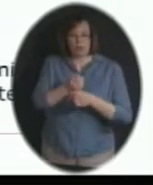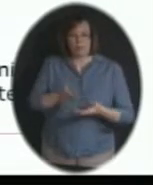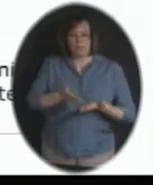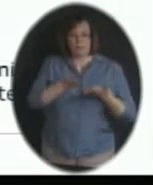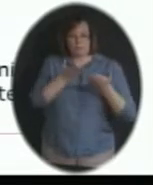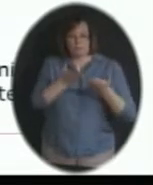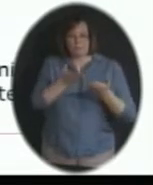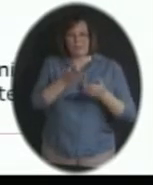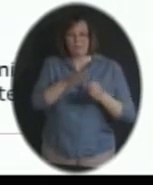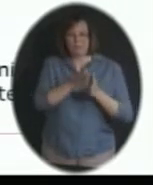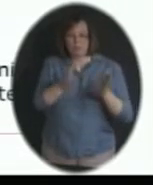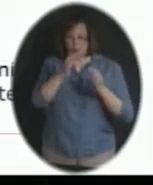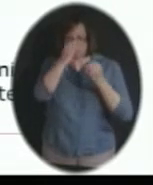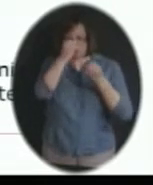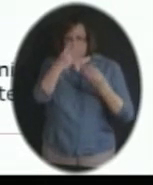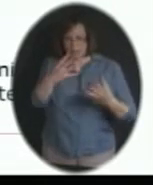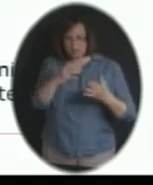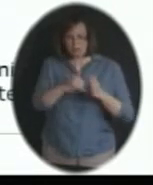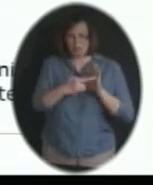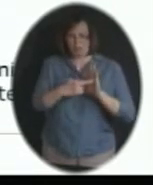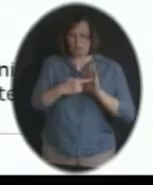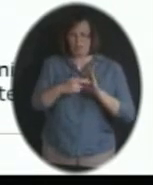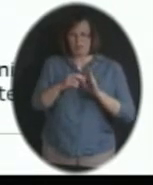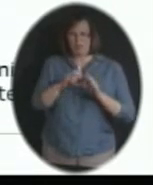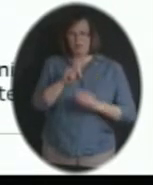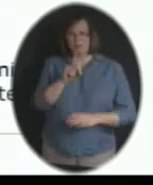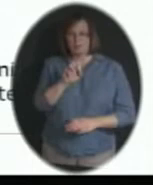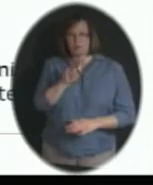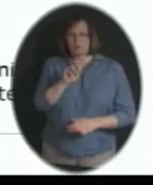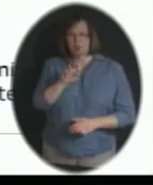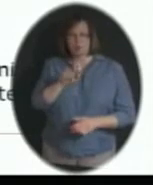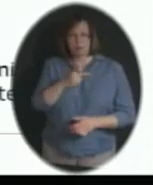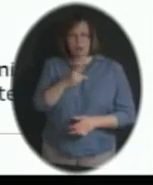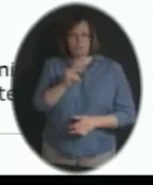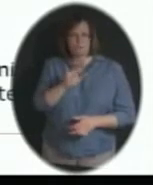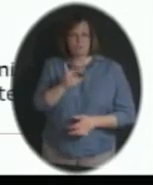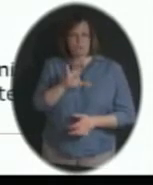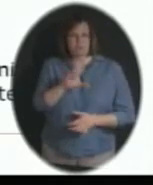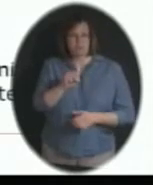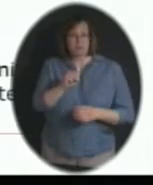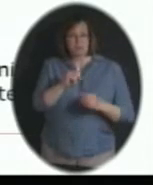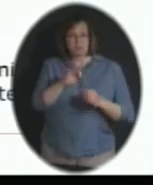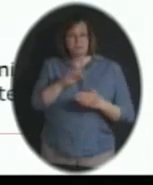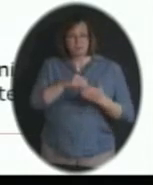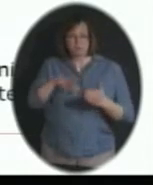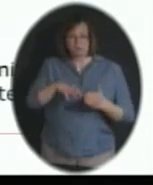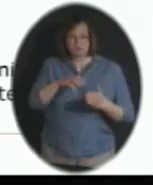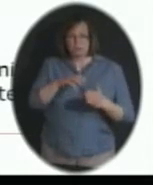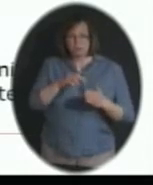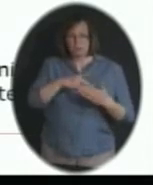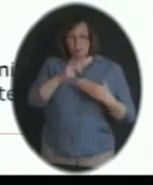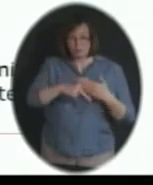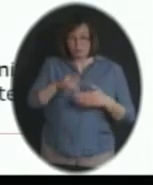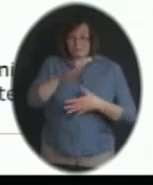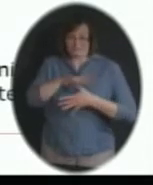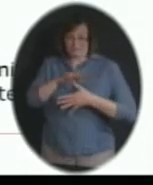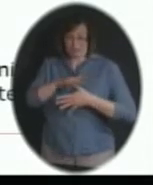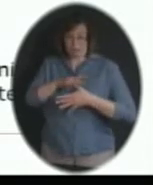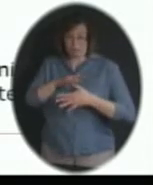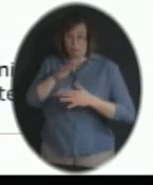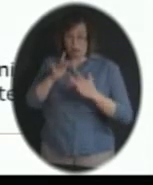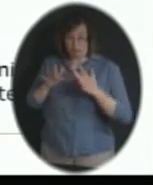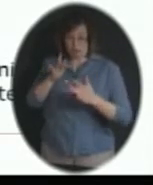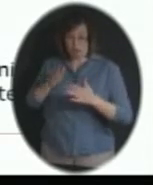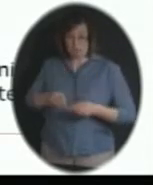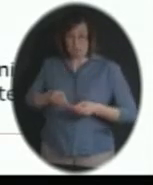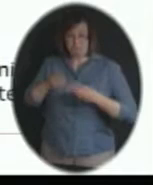submit general data that is representative of the demographics of the students in their Avid program. The Avid seniors go online and submit